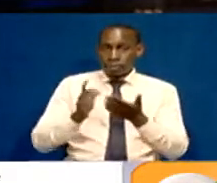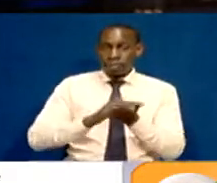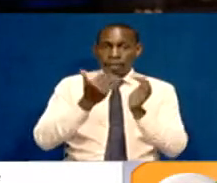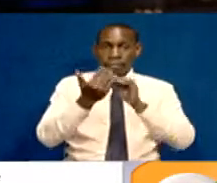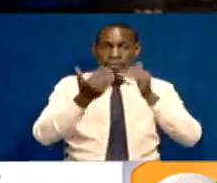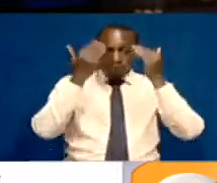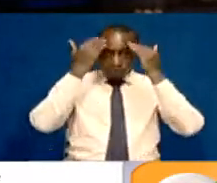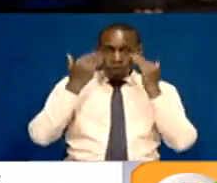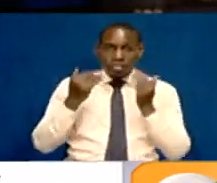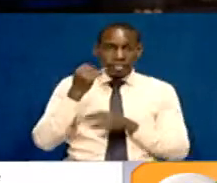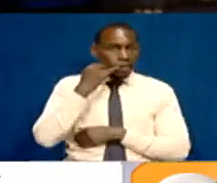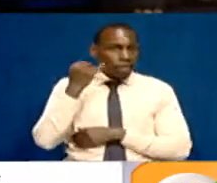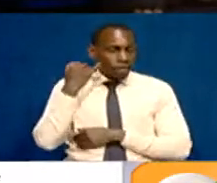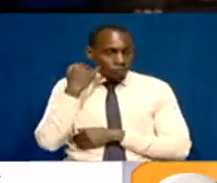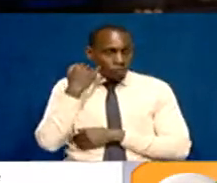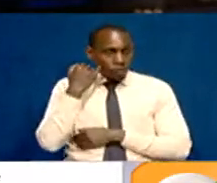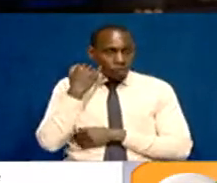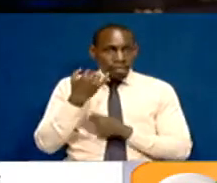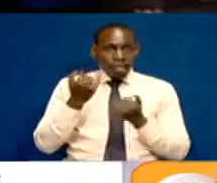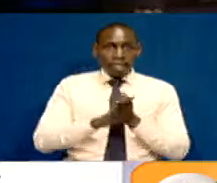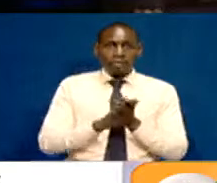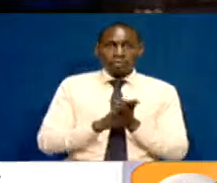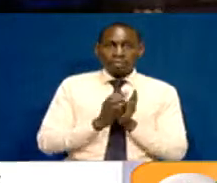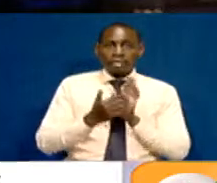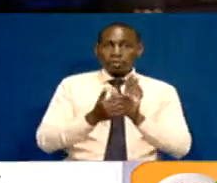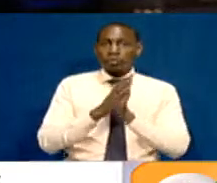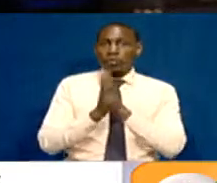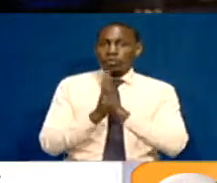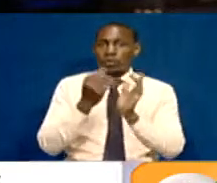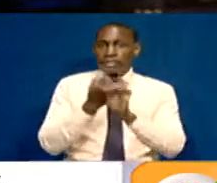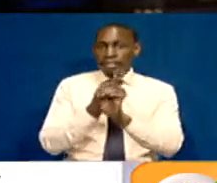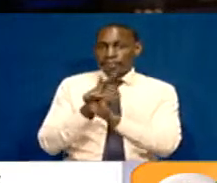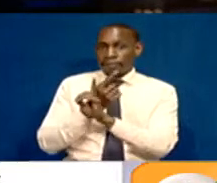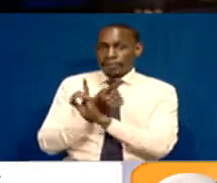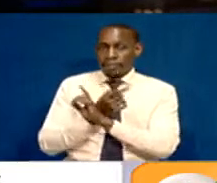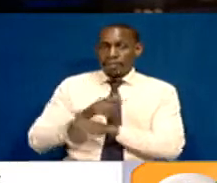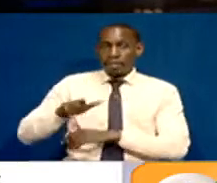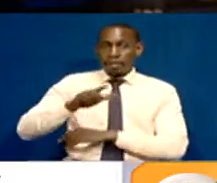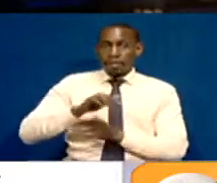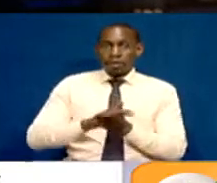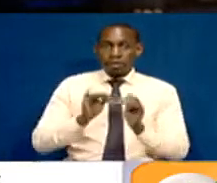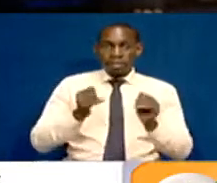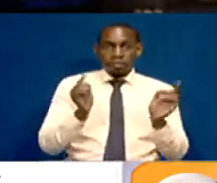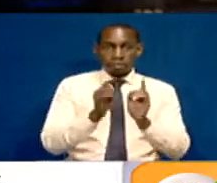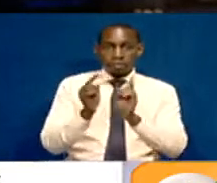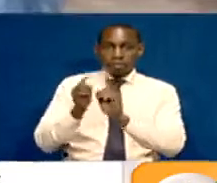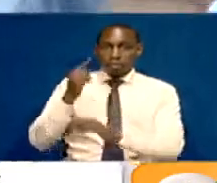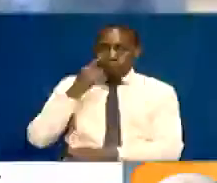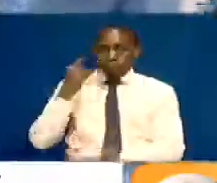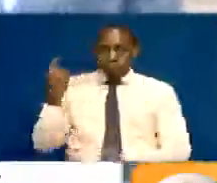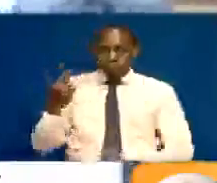arraigned in Nakuru. Now, these and other stories are in our local wrap.